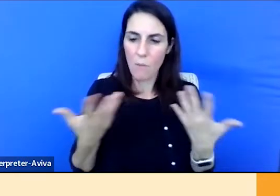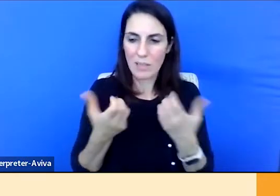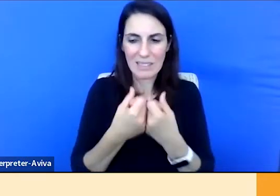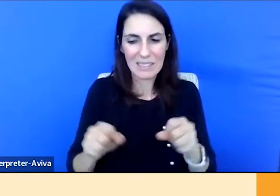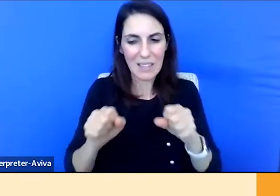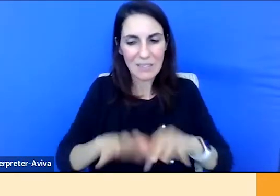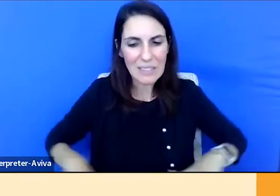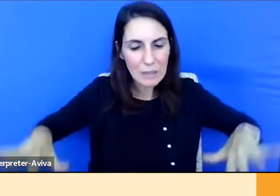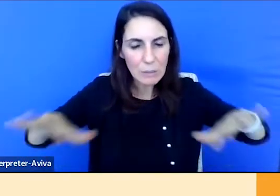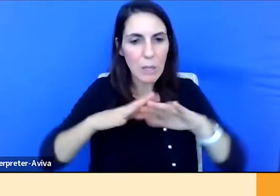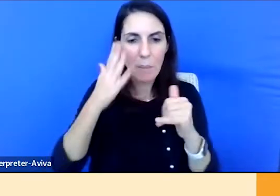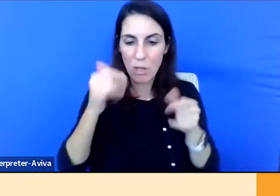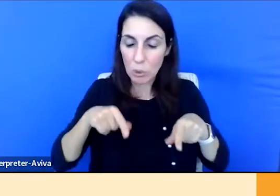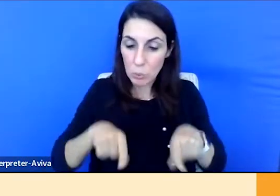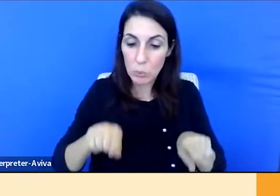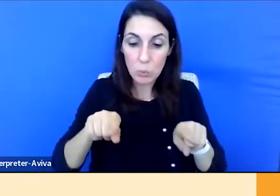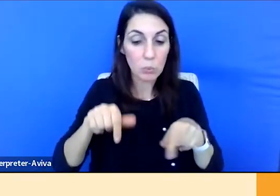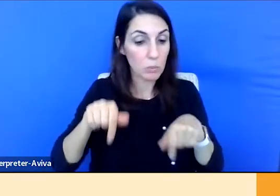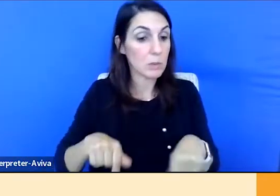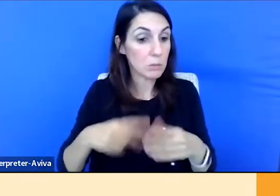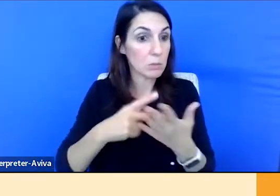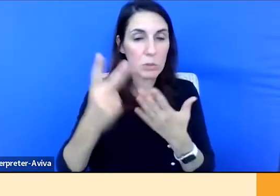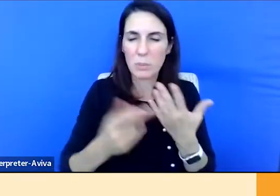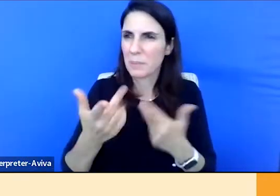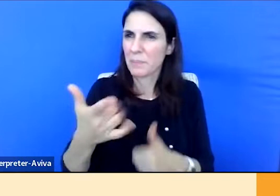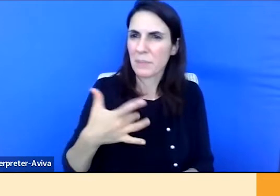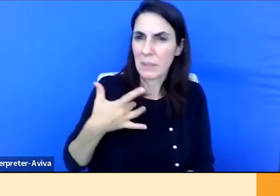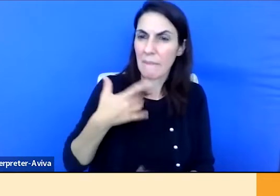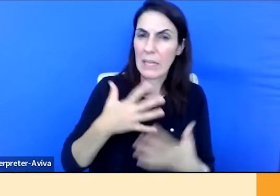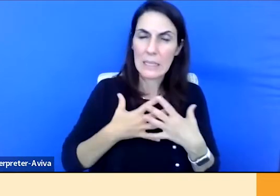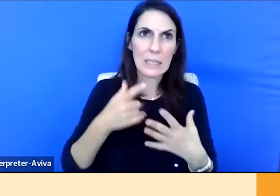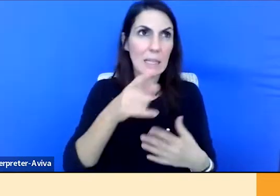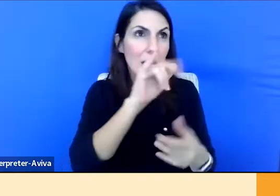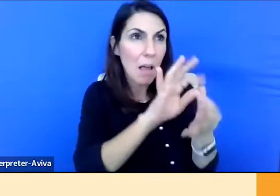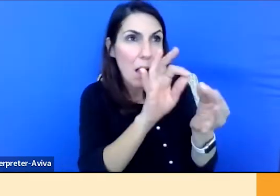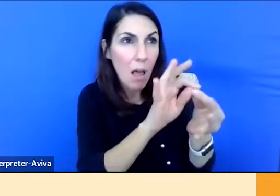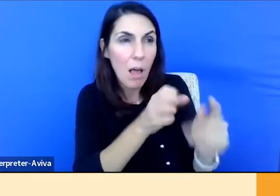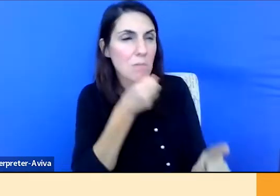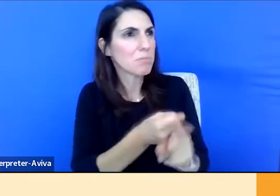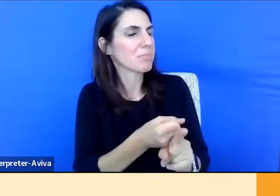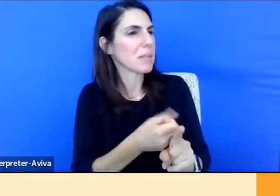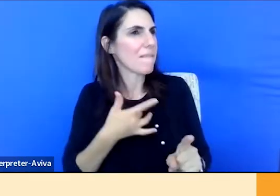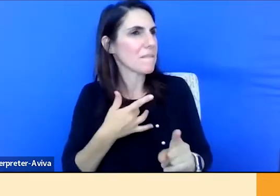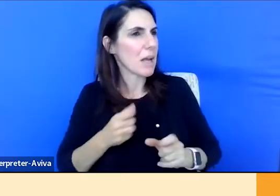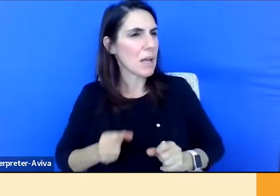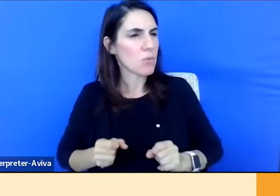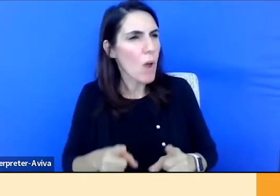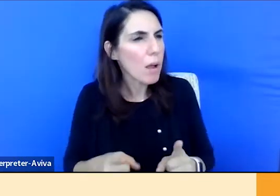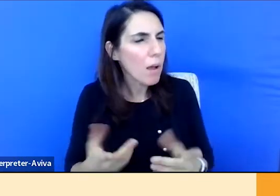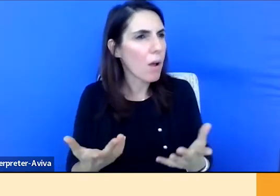because during our program, you may find yourself triggered, because we each have